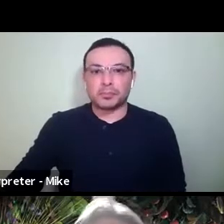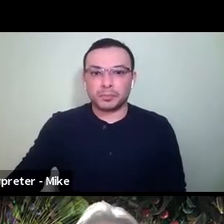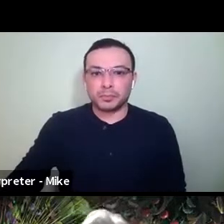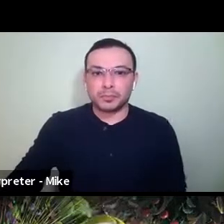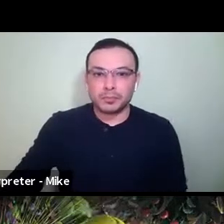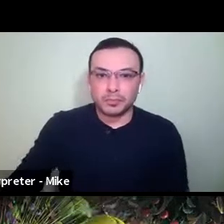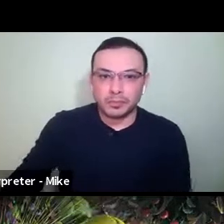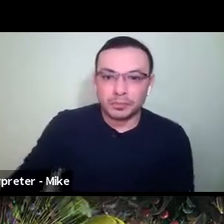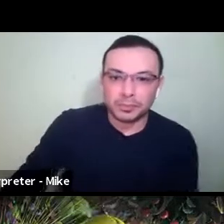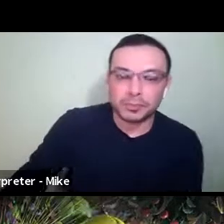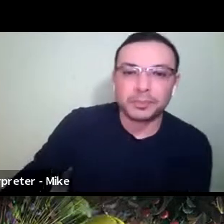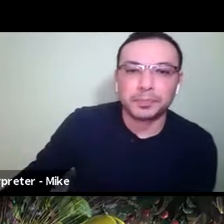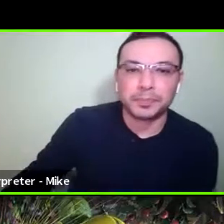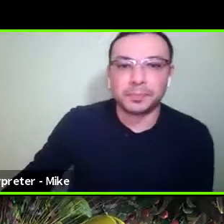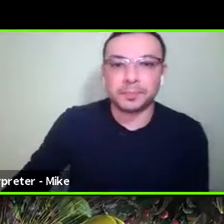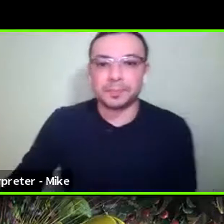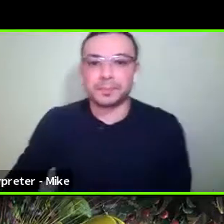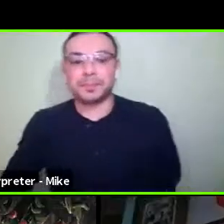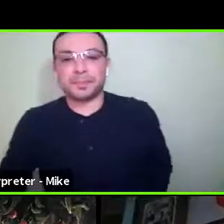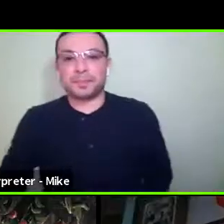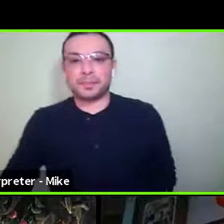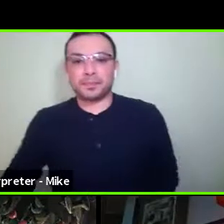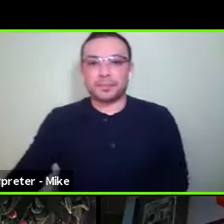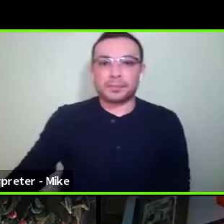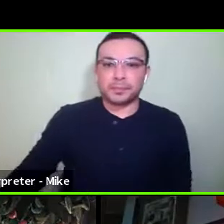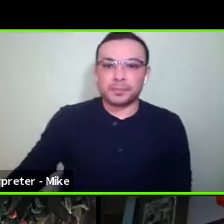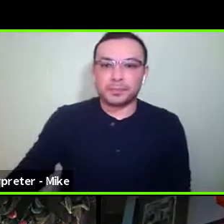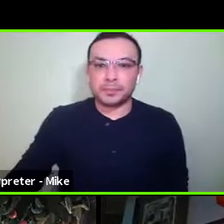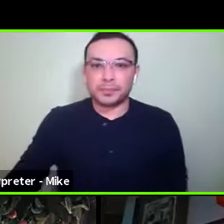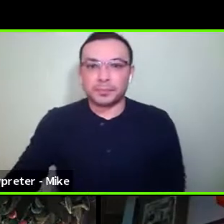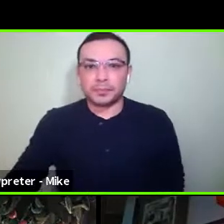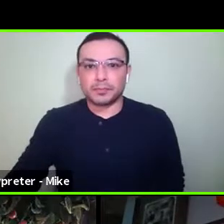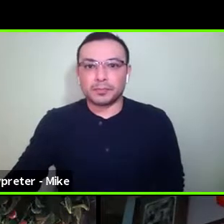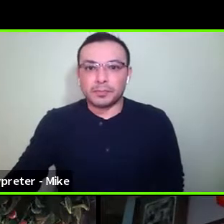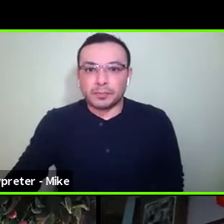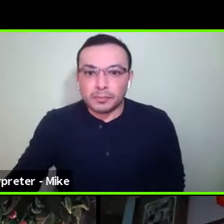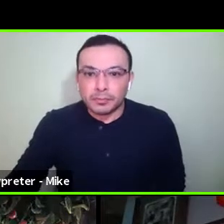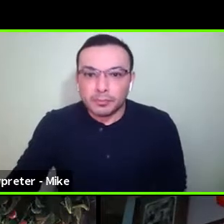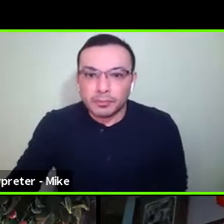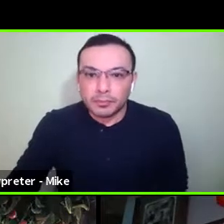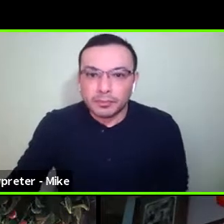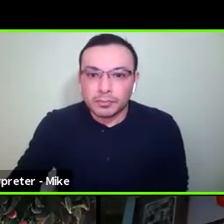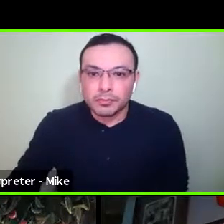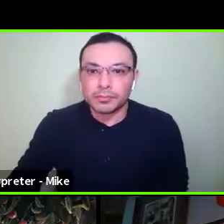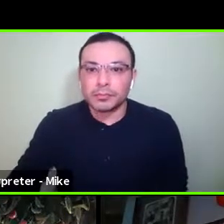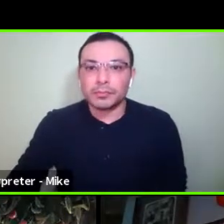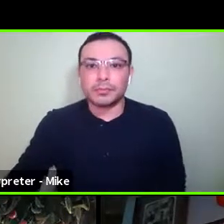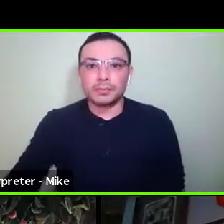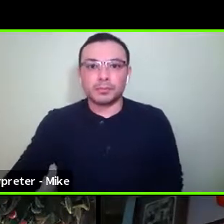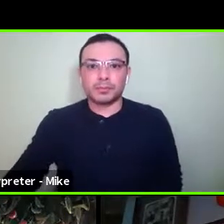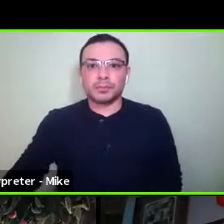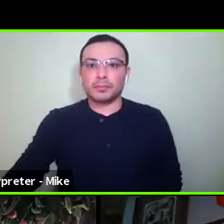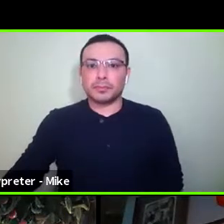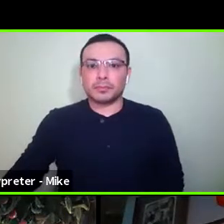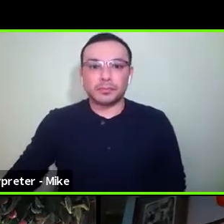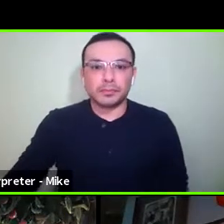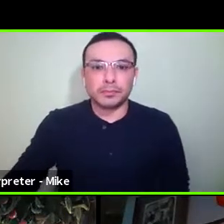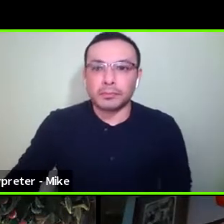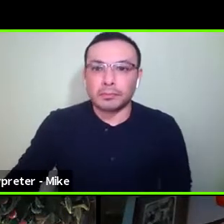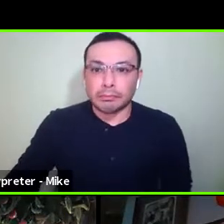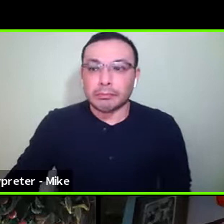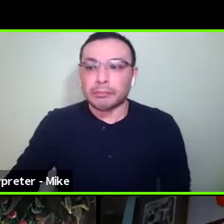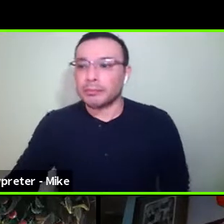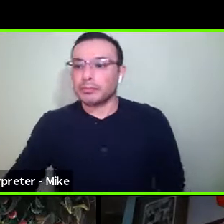so to make a personal comment for a second, you know, much of my psychiatric disabilities, a lot of them are